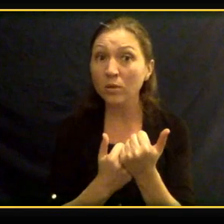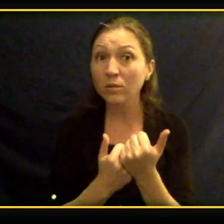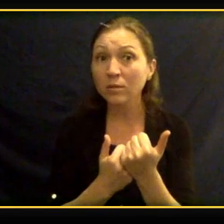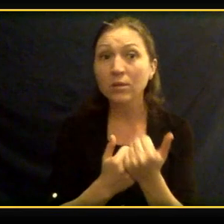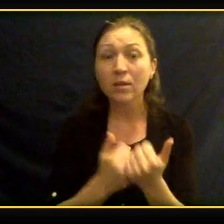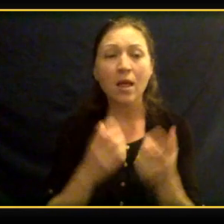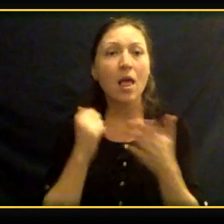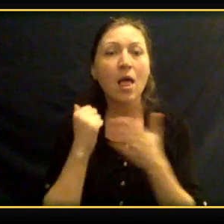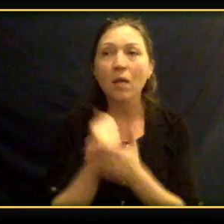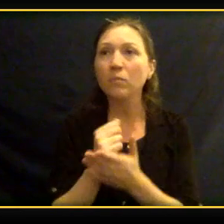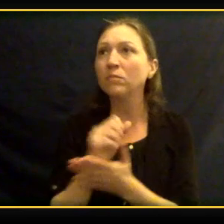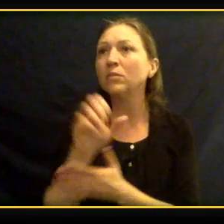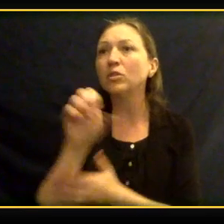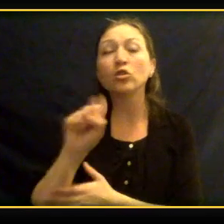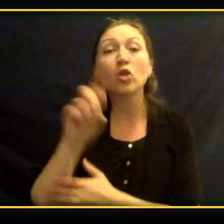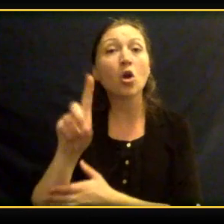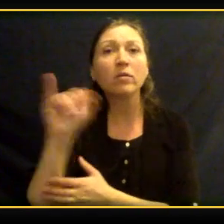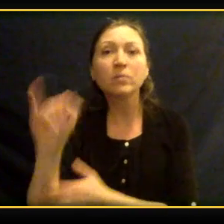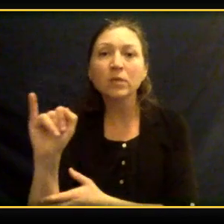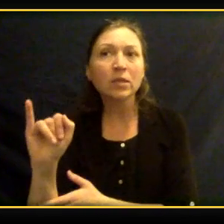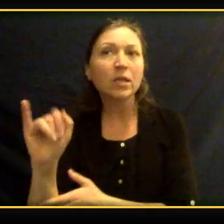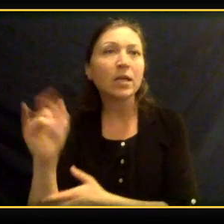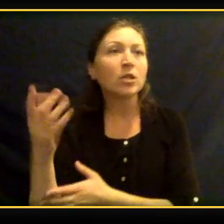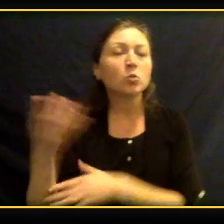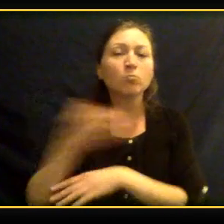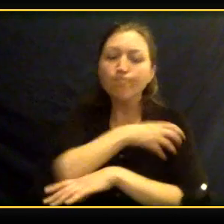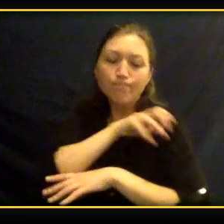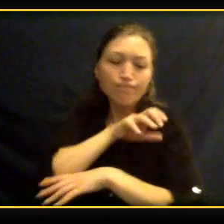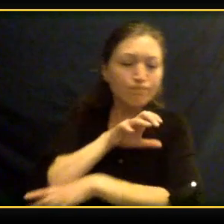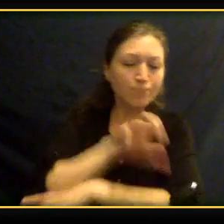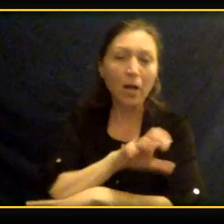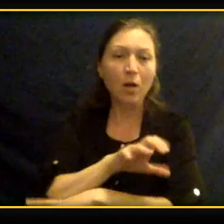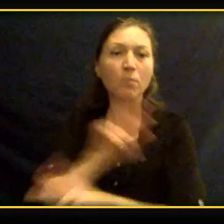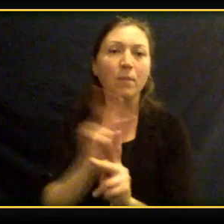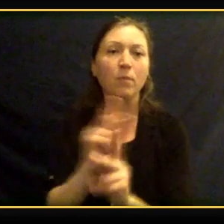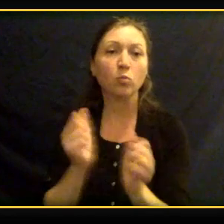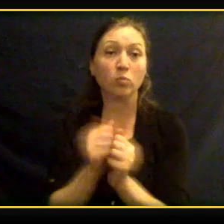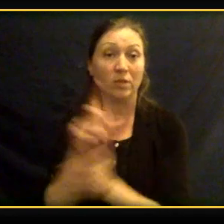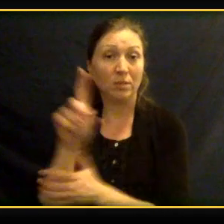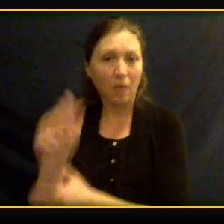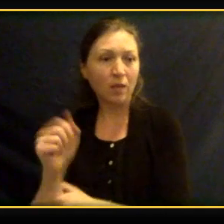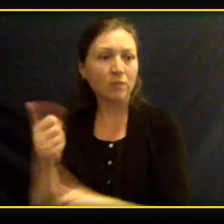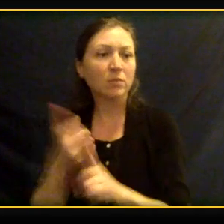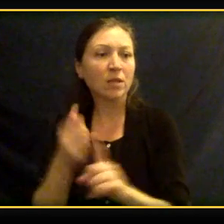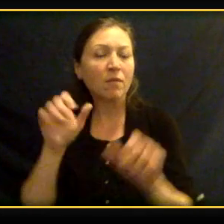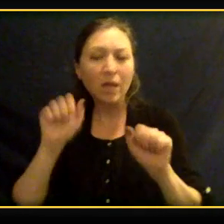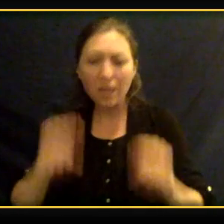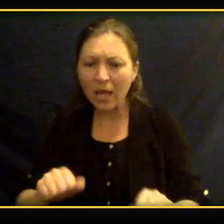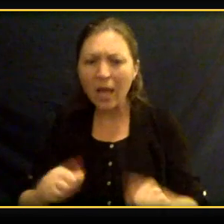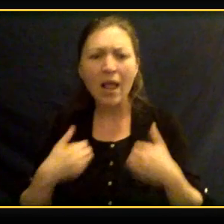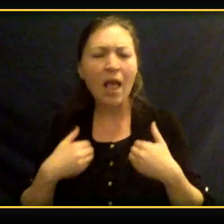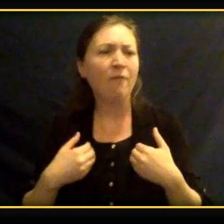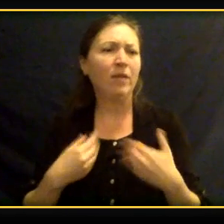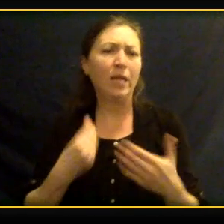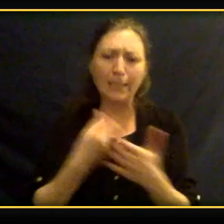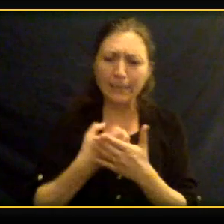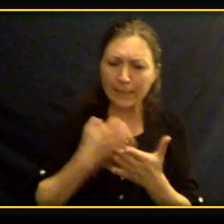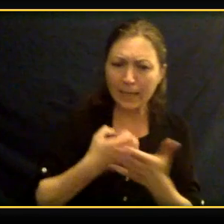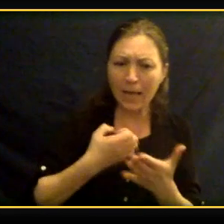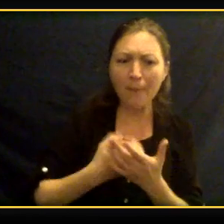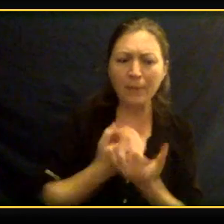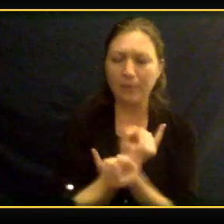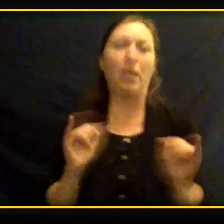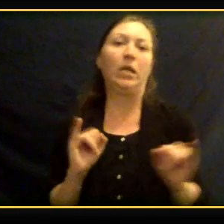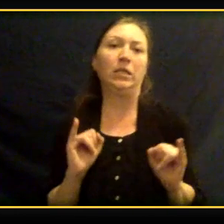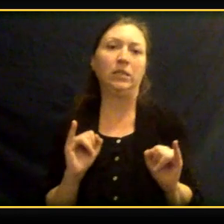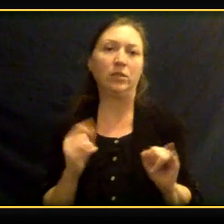Disability Institute to empower people with disabilities to achieve economic independence through employment. And we're very proud of the programs we